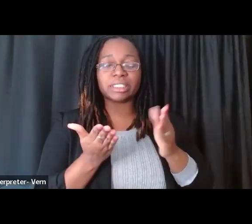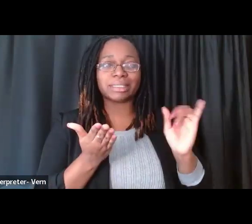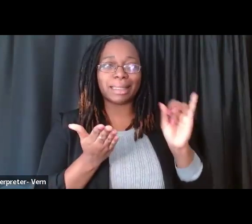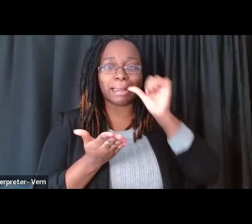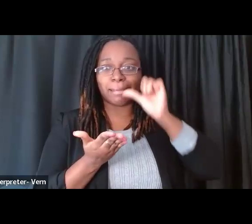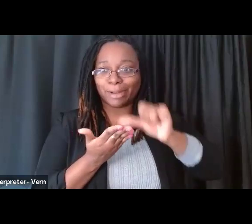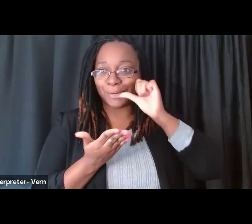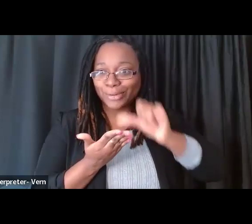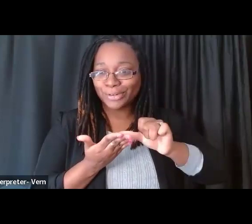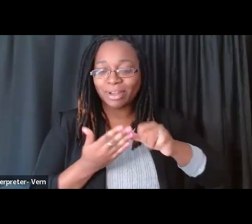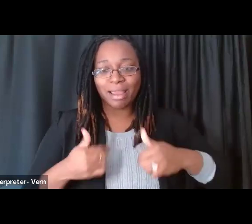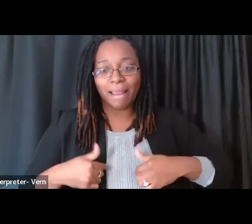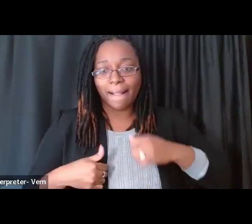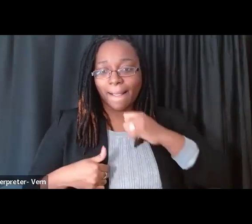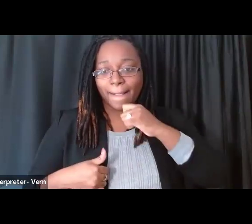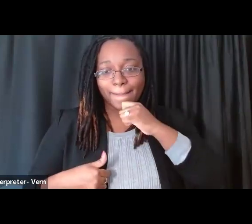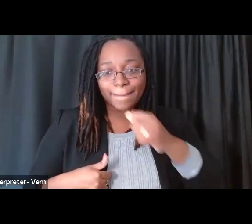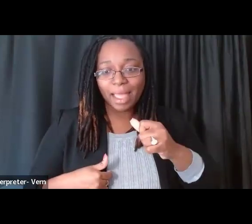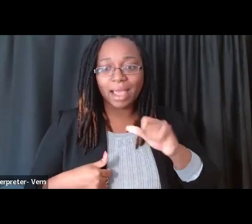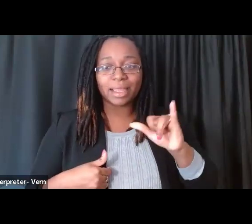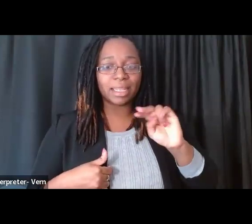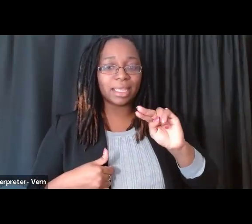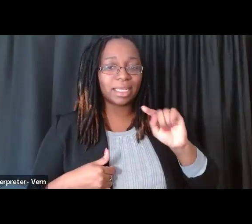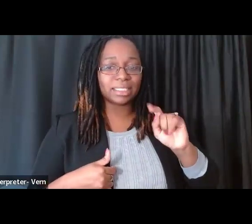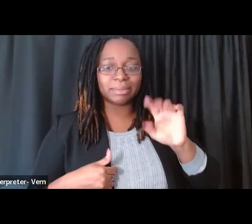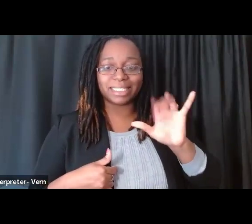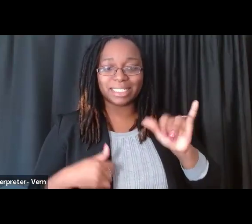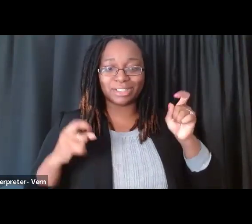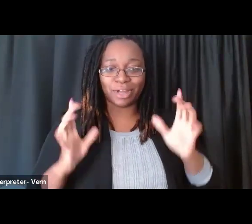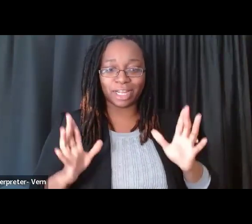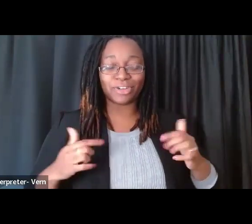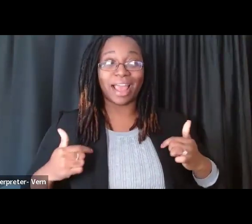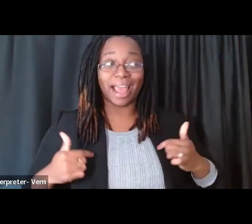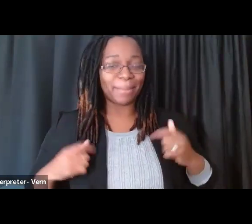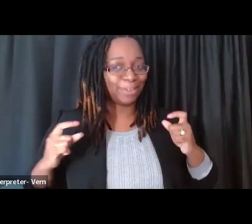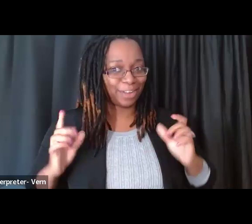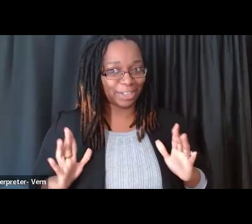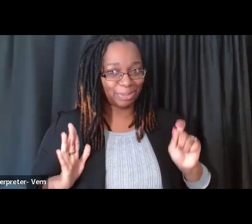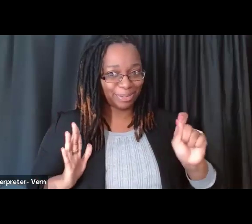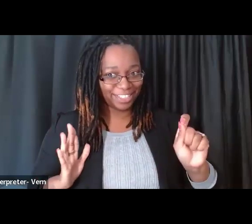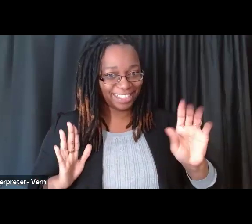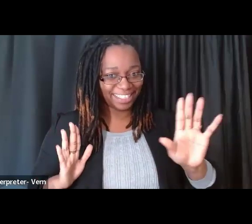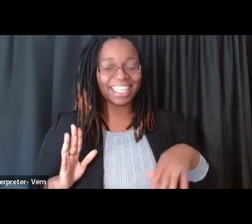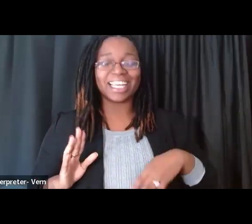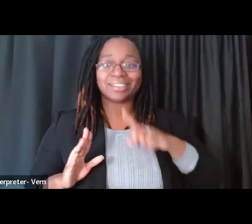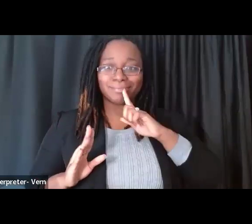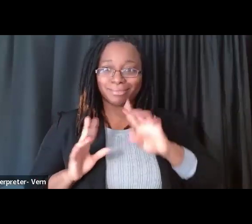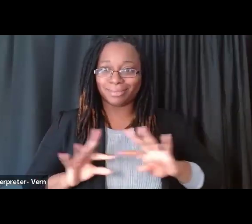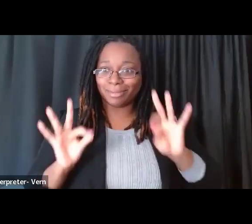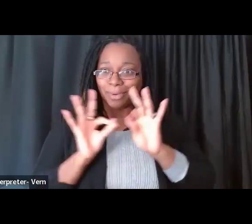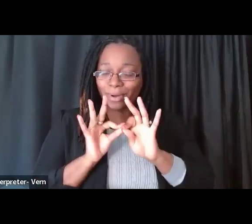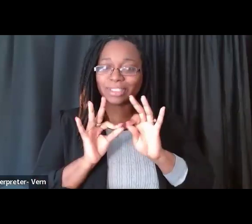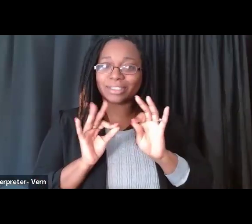letter. I am not an intimacy director. I am a director, as Dr. A introduced me. And I think it's really important that we